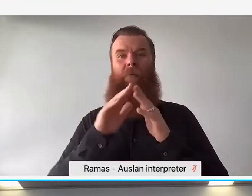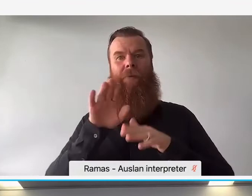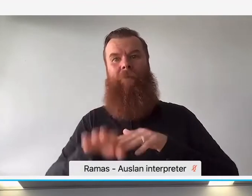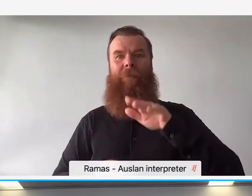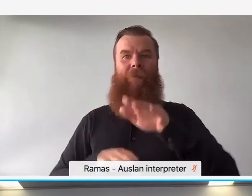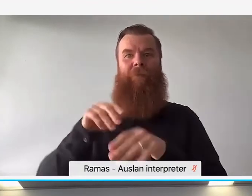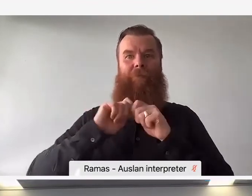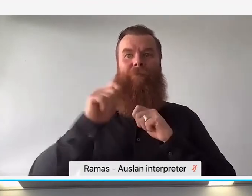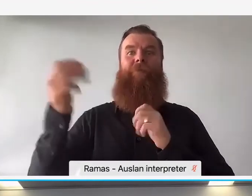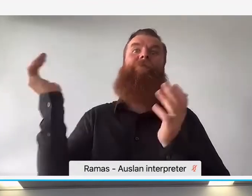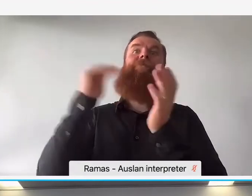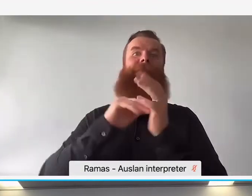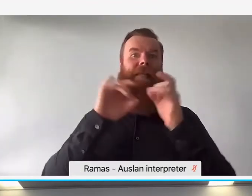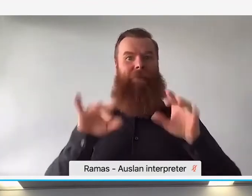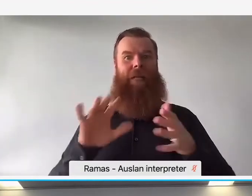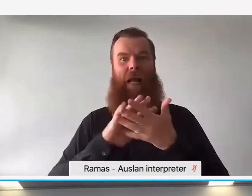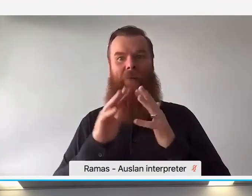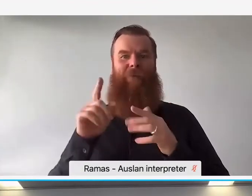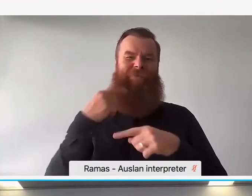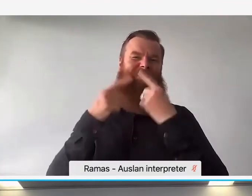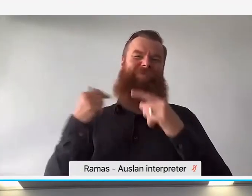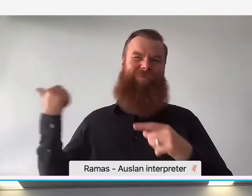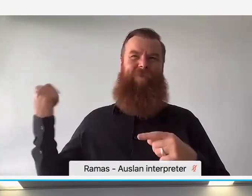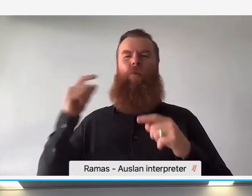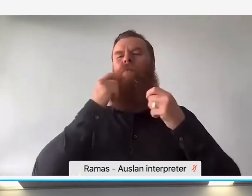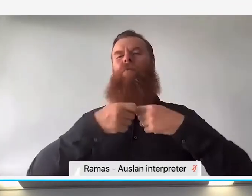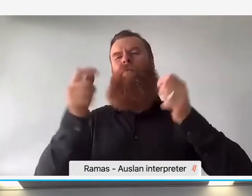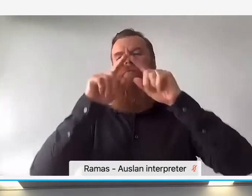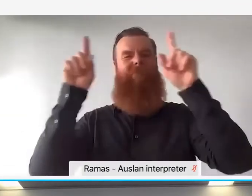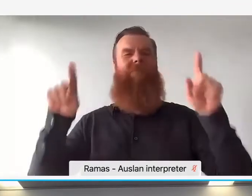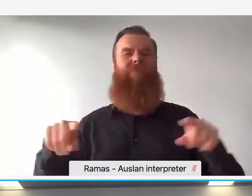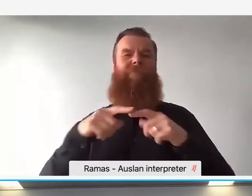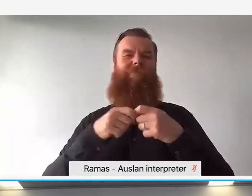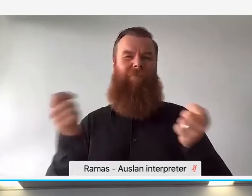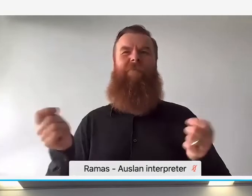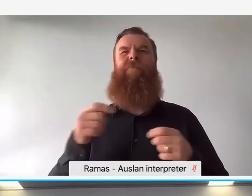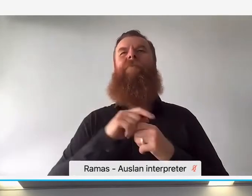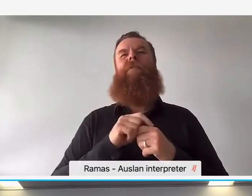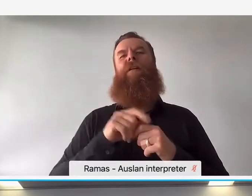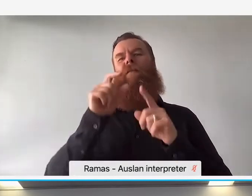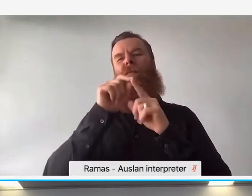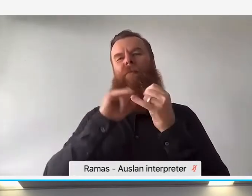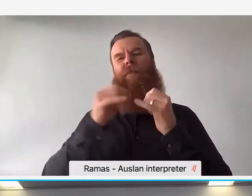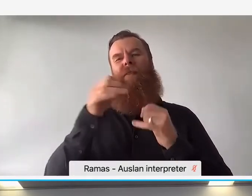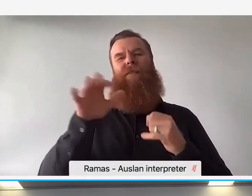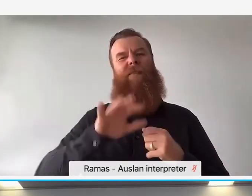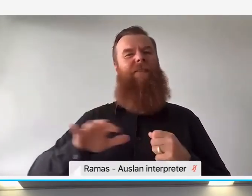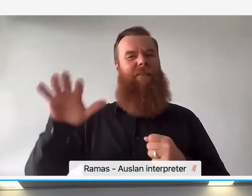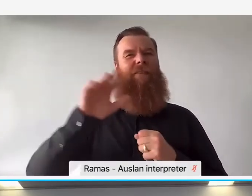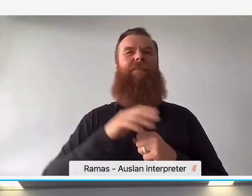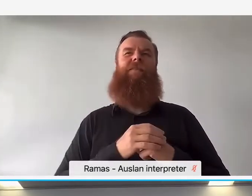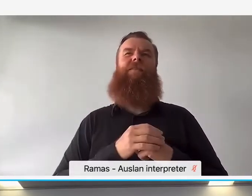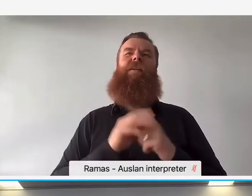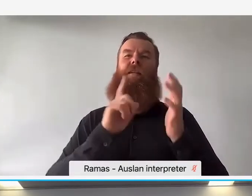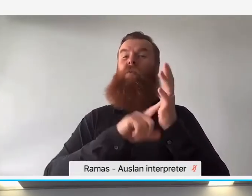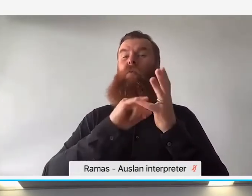Australia. This is a handout, in this case provided by the Solomon Islands LSU to potential workers so that